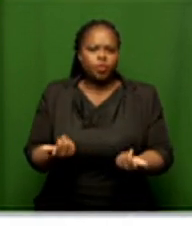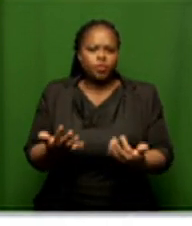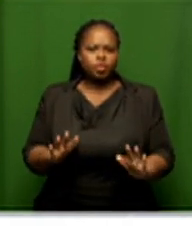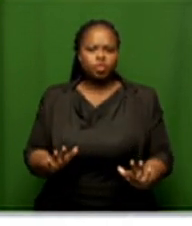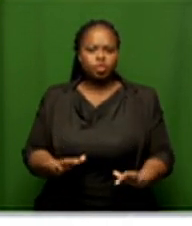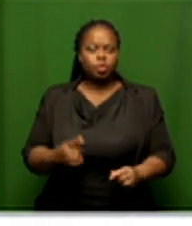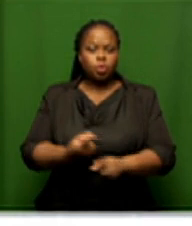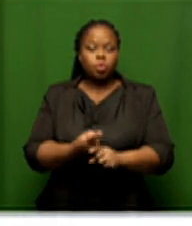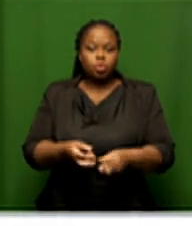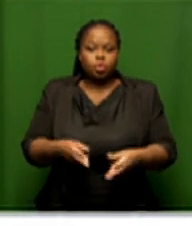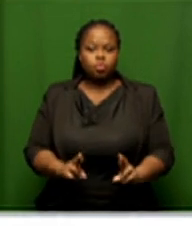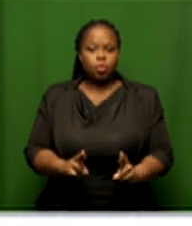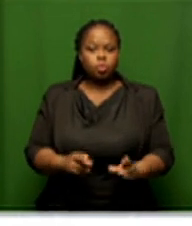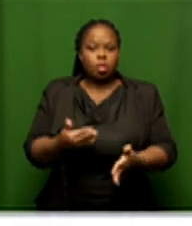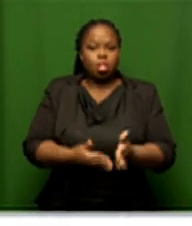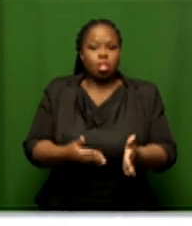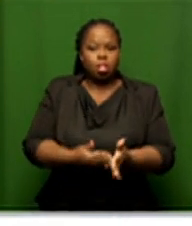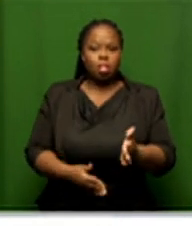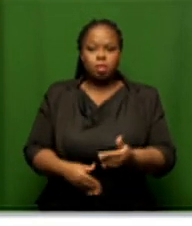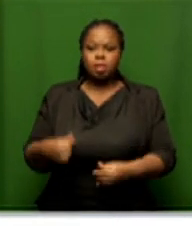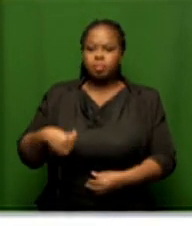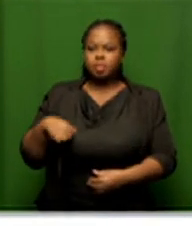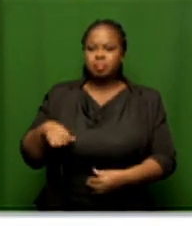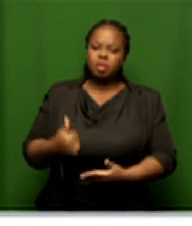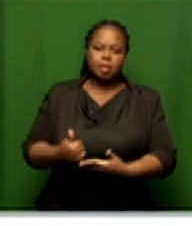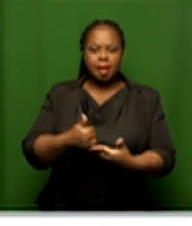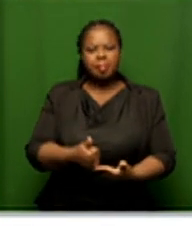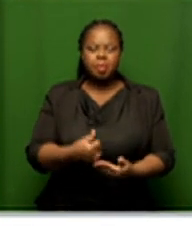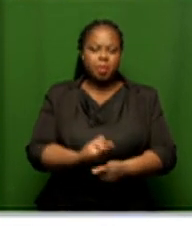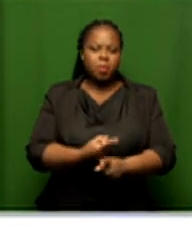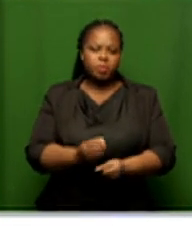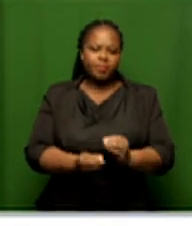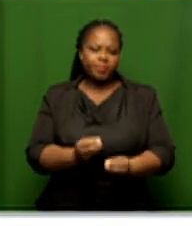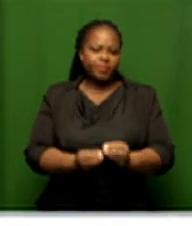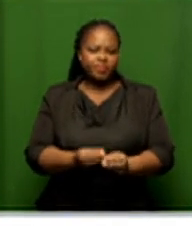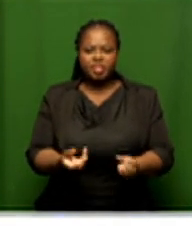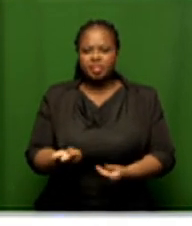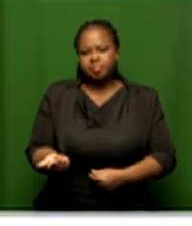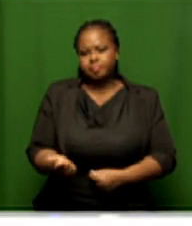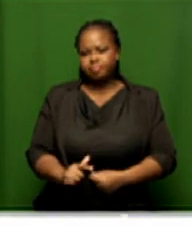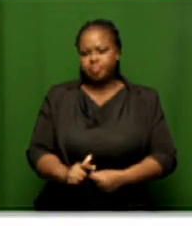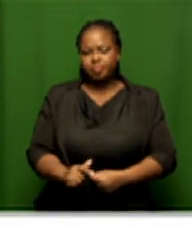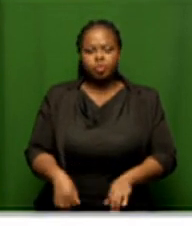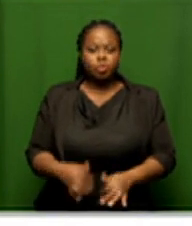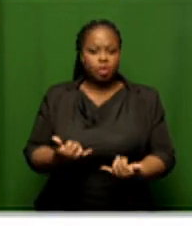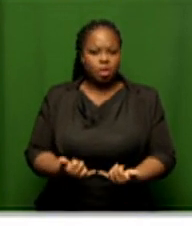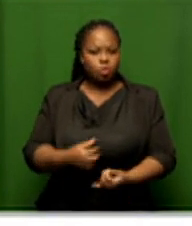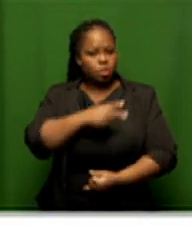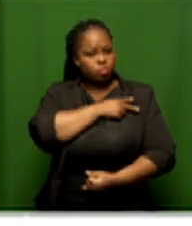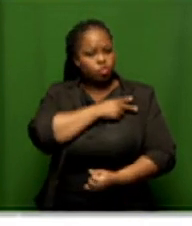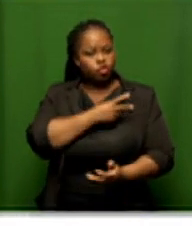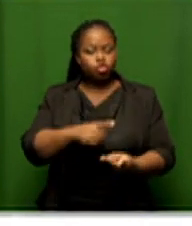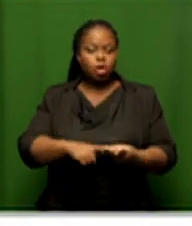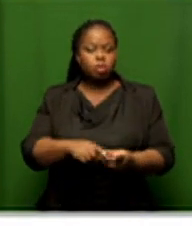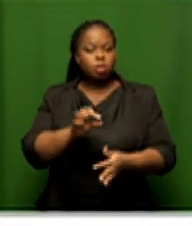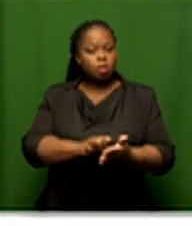were blocked with the assistance of the municipalities. The roads have been cleared, and so the officials and voters